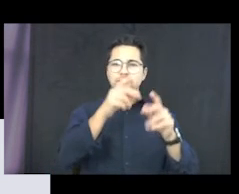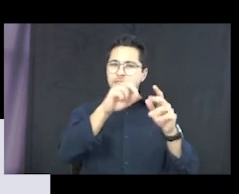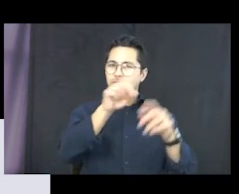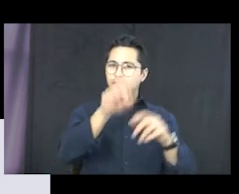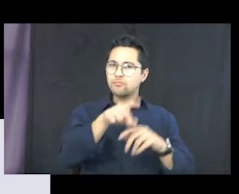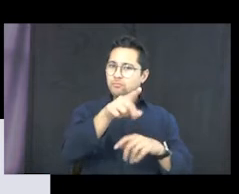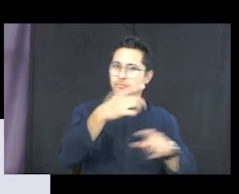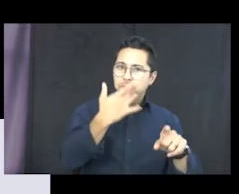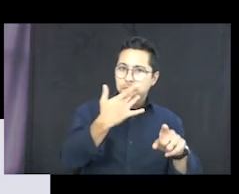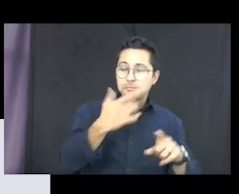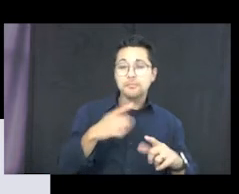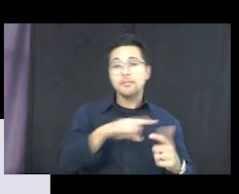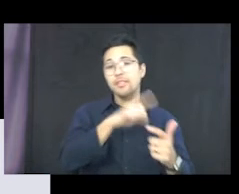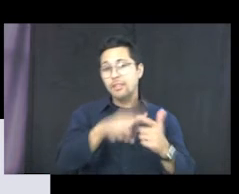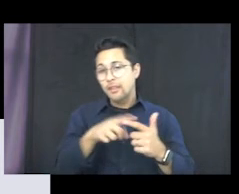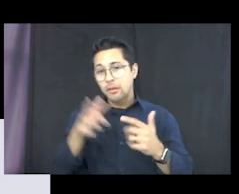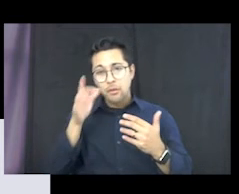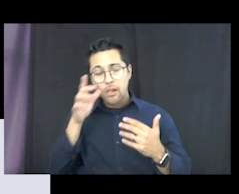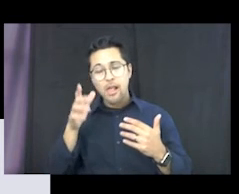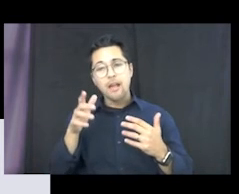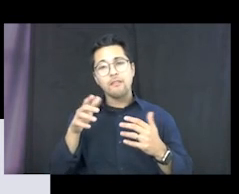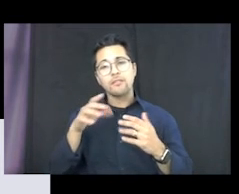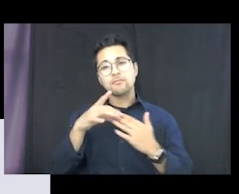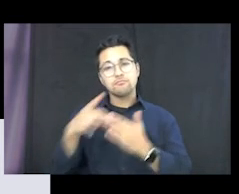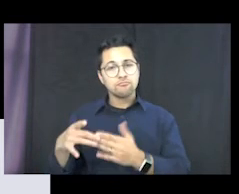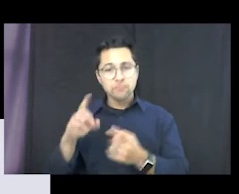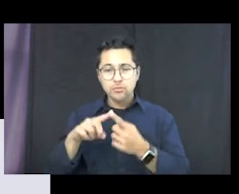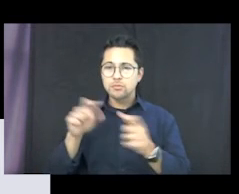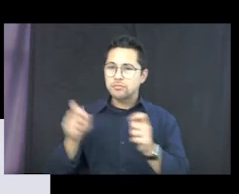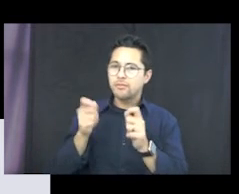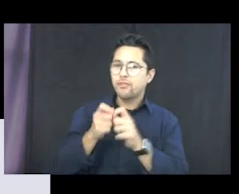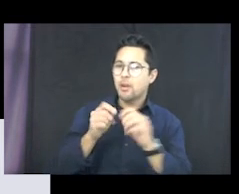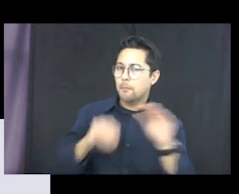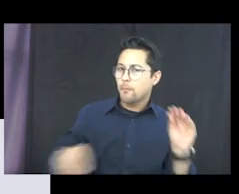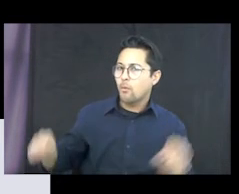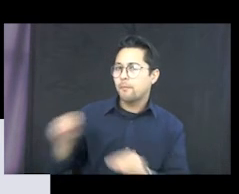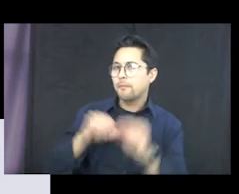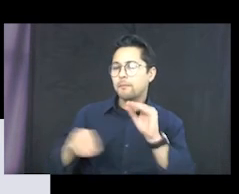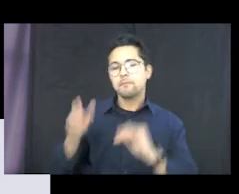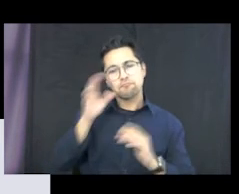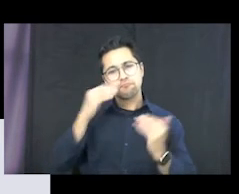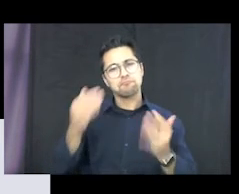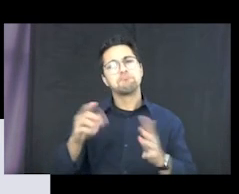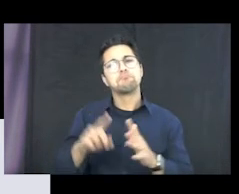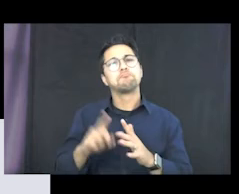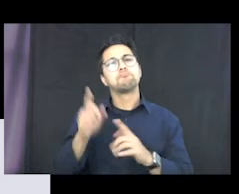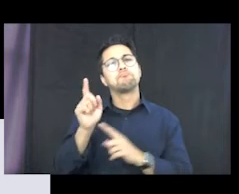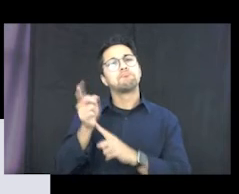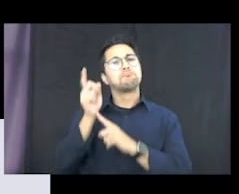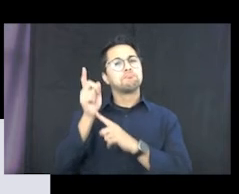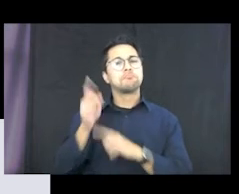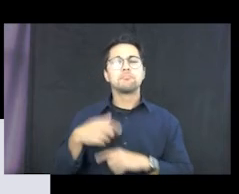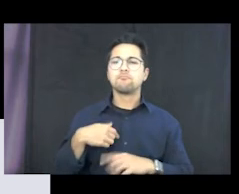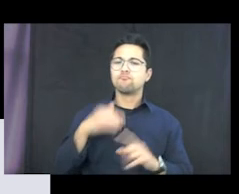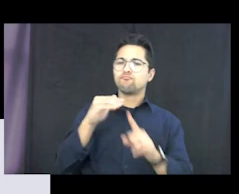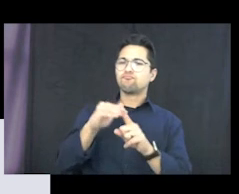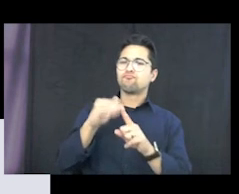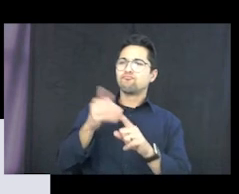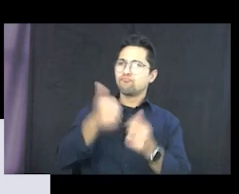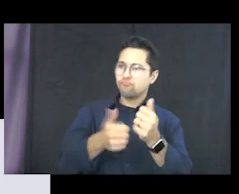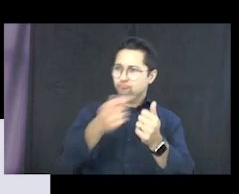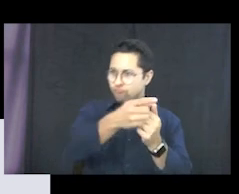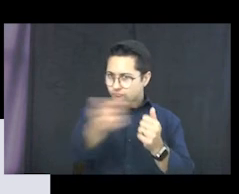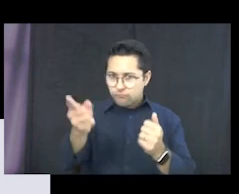your selection then leads to a type of movement you are to perform. Let's take a minute to remind each of you